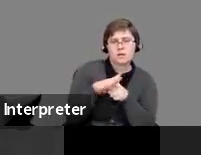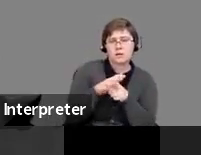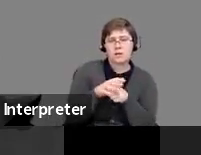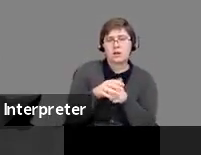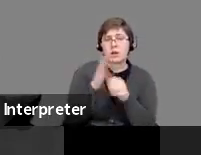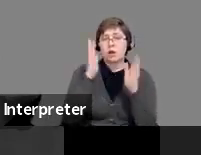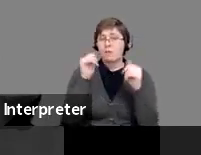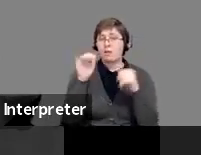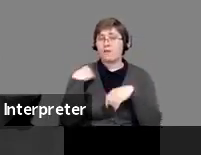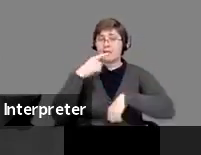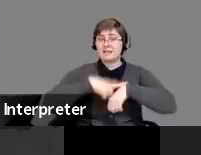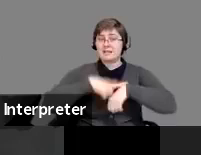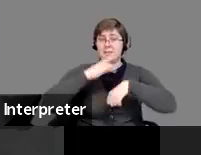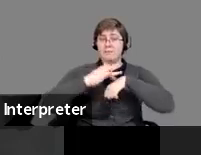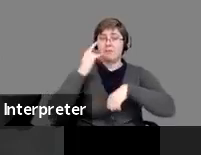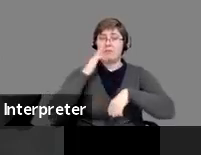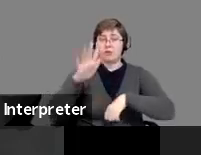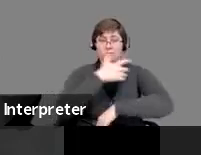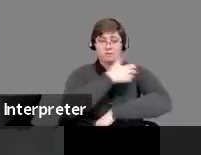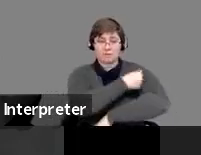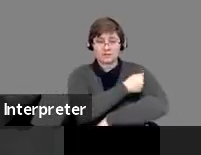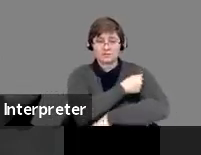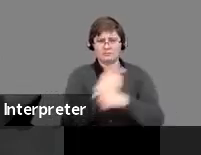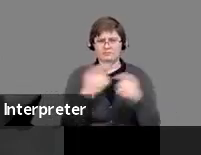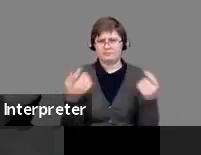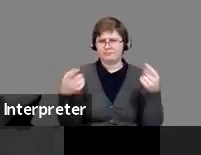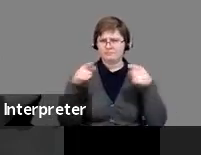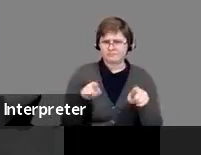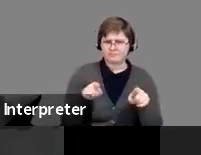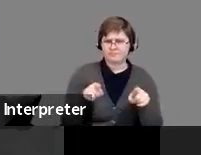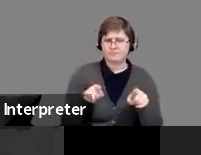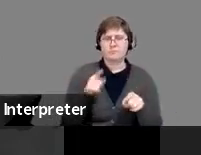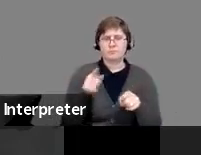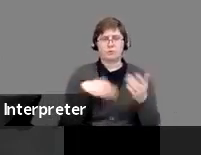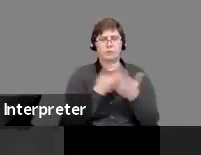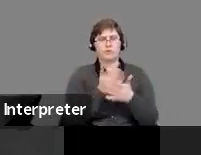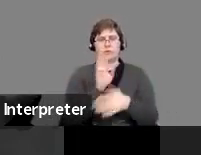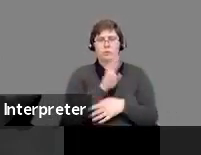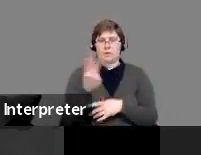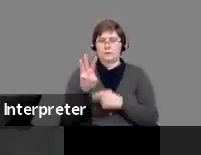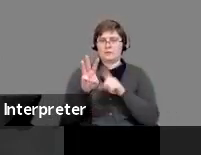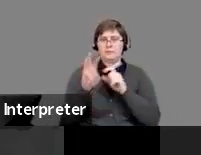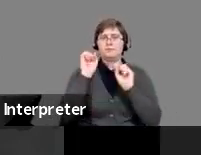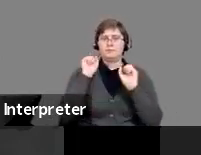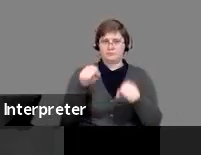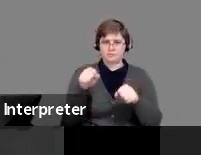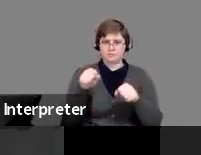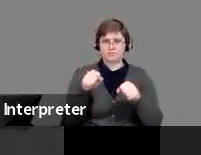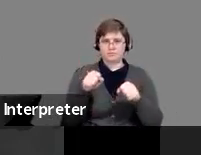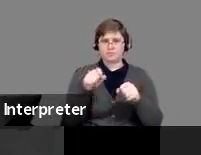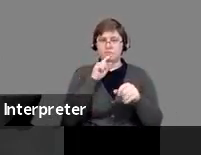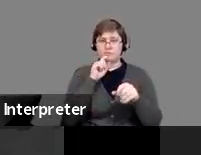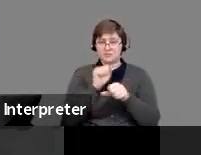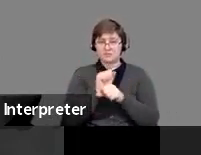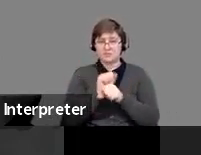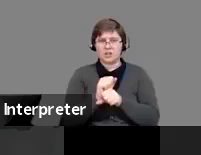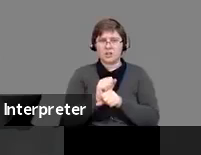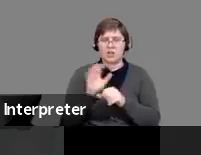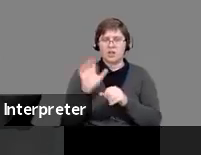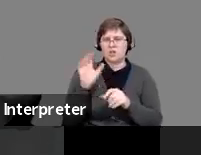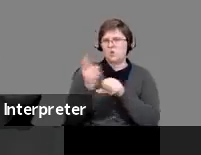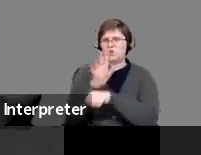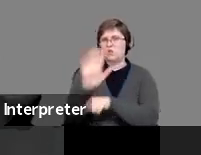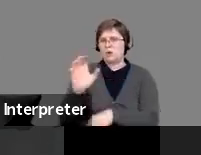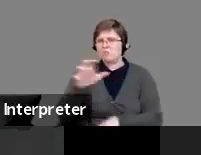slot for you to get your vaccination there. What's going to happen is when you get to our website, you're going to be able to go ahead and actually hover